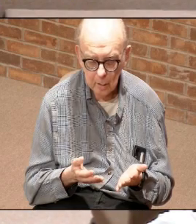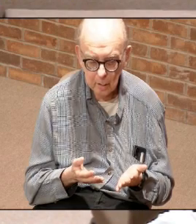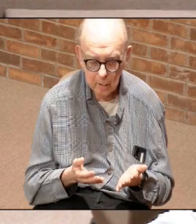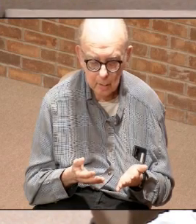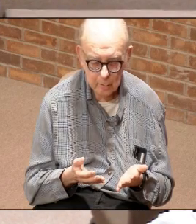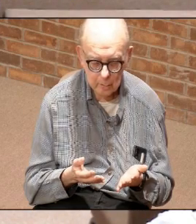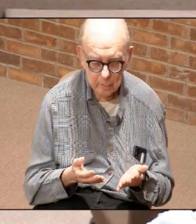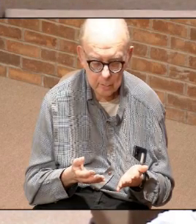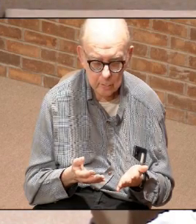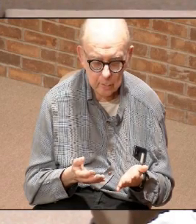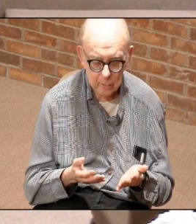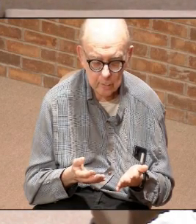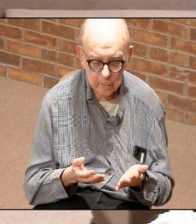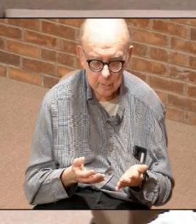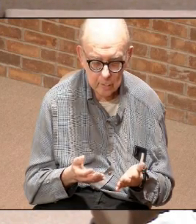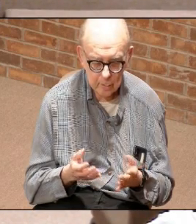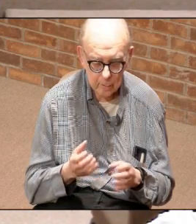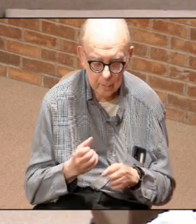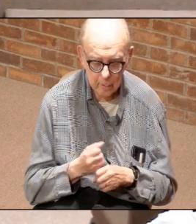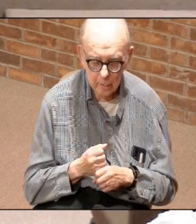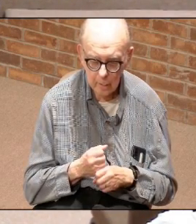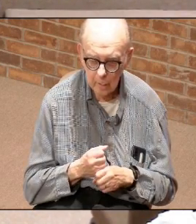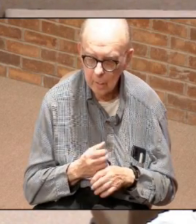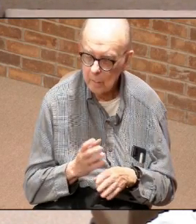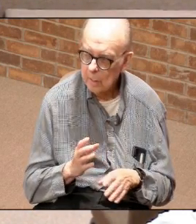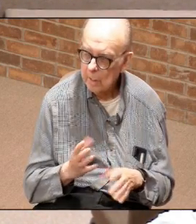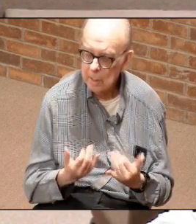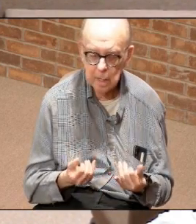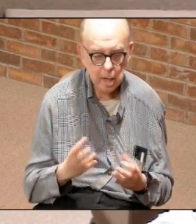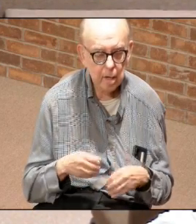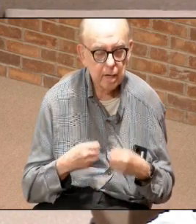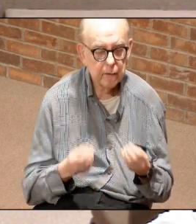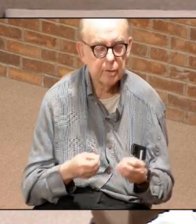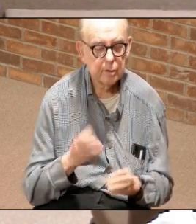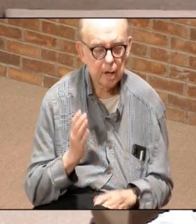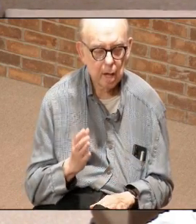You got it? Now give it to God.